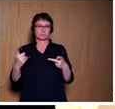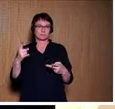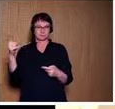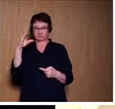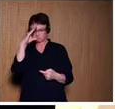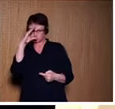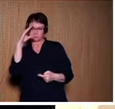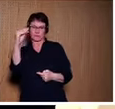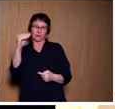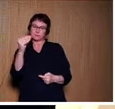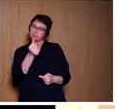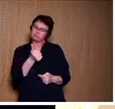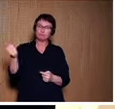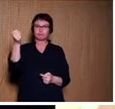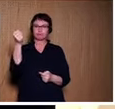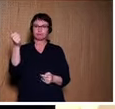and gender hierarchy.